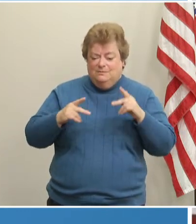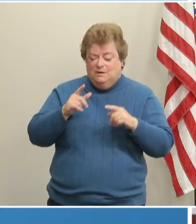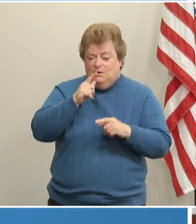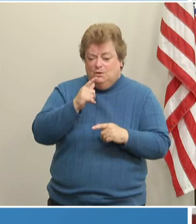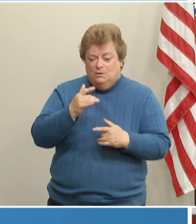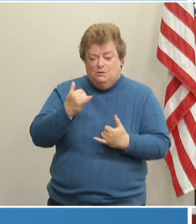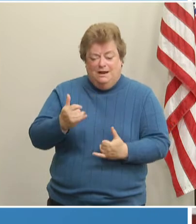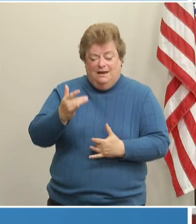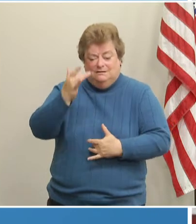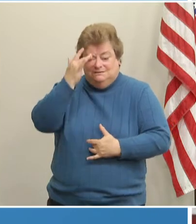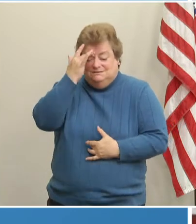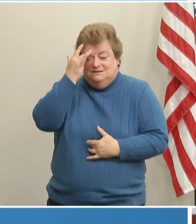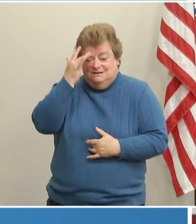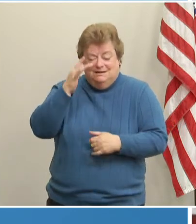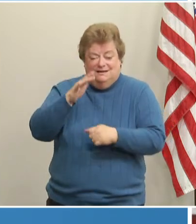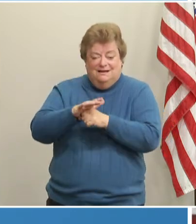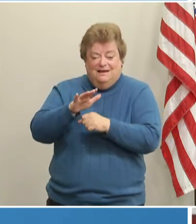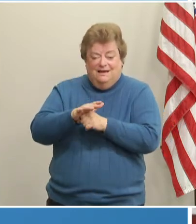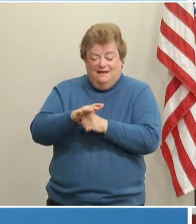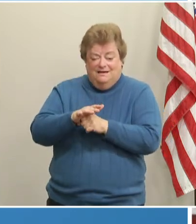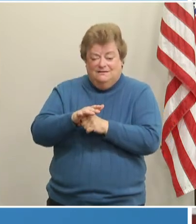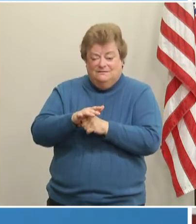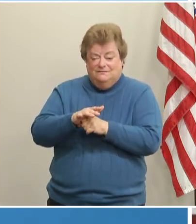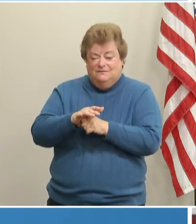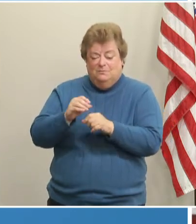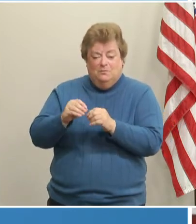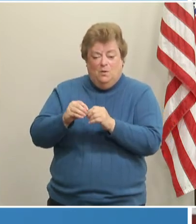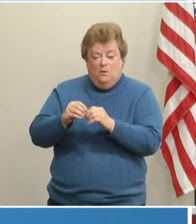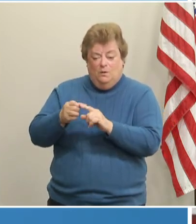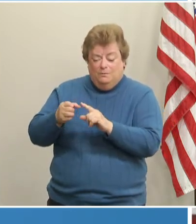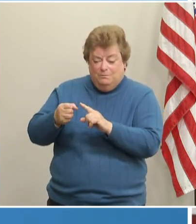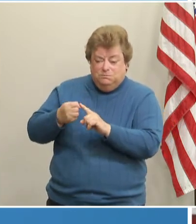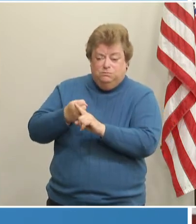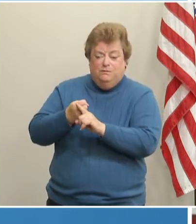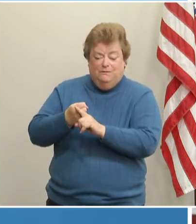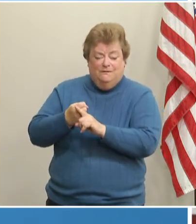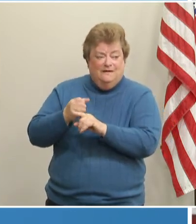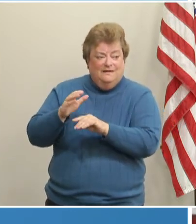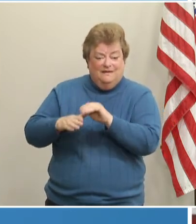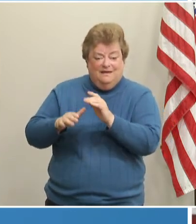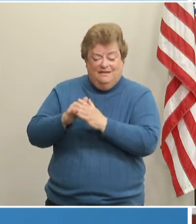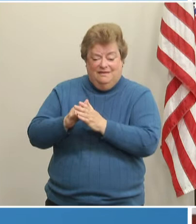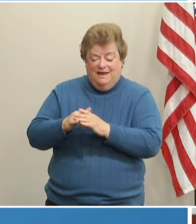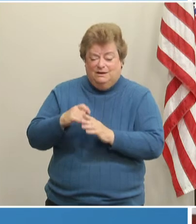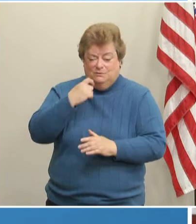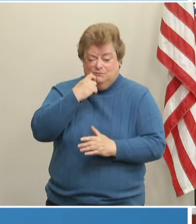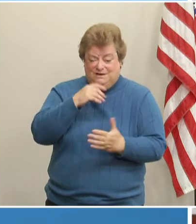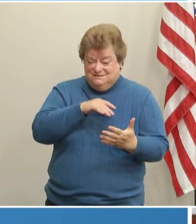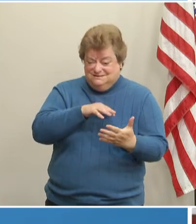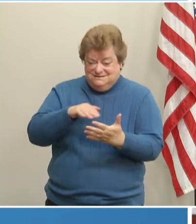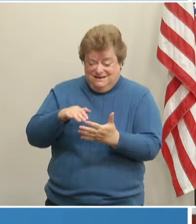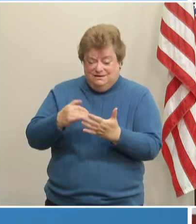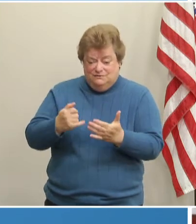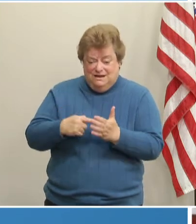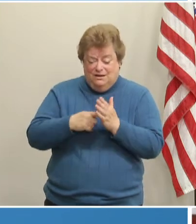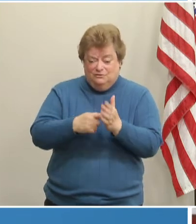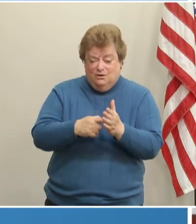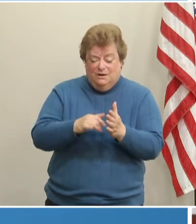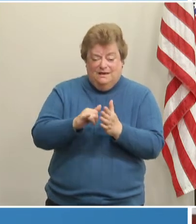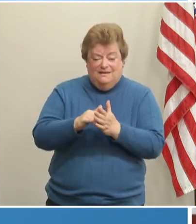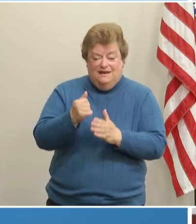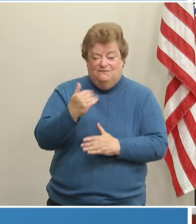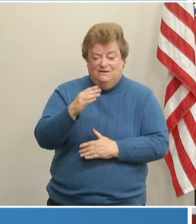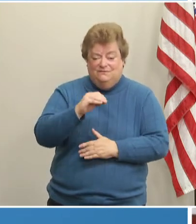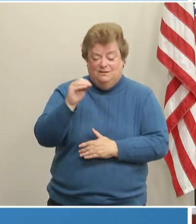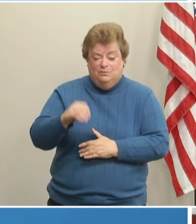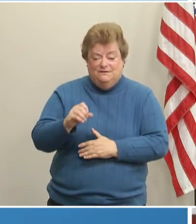to be compromised more substantially than that. Recent study showed that up to about 15%